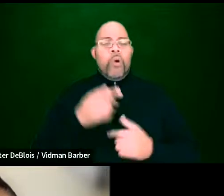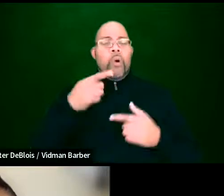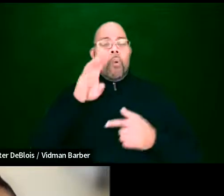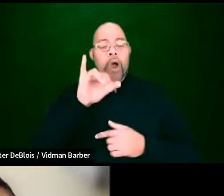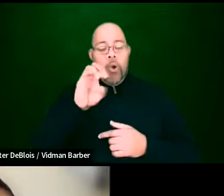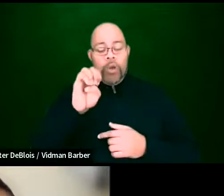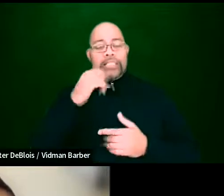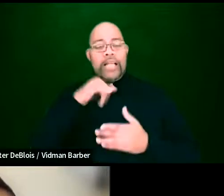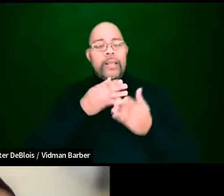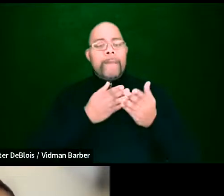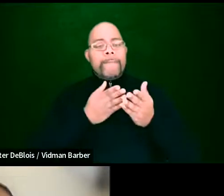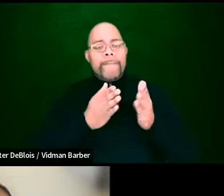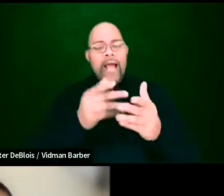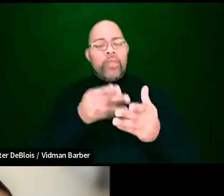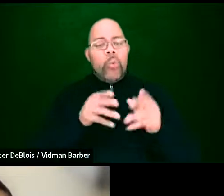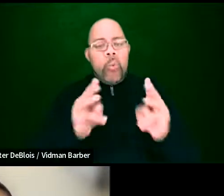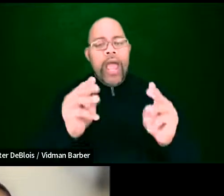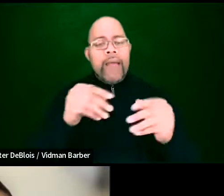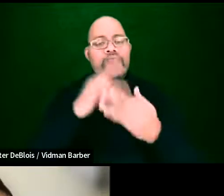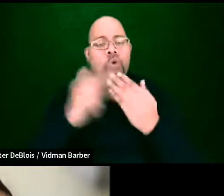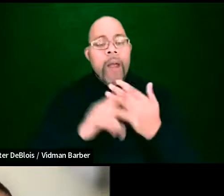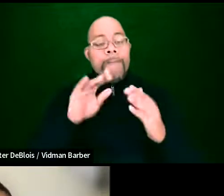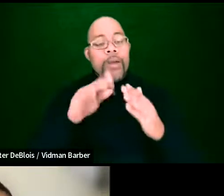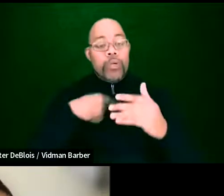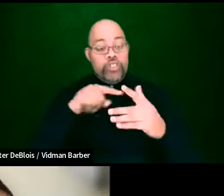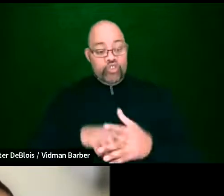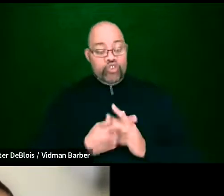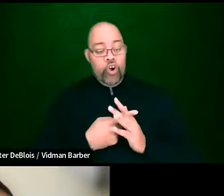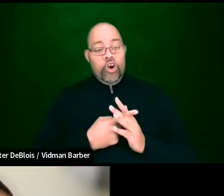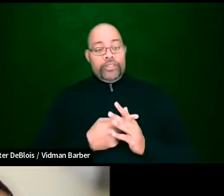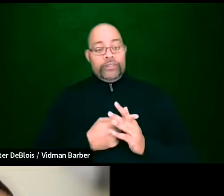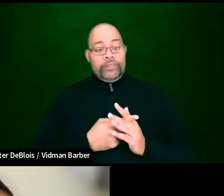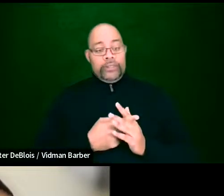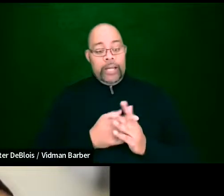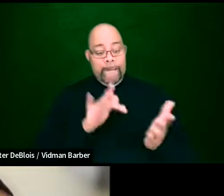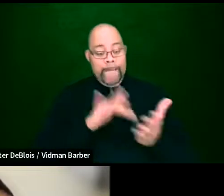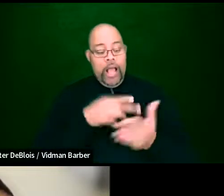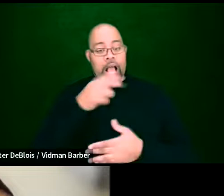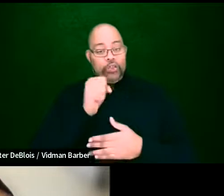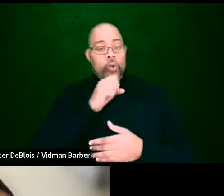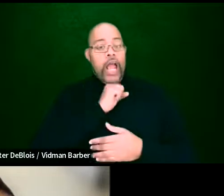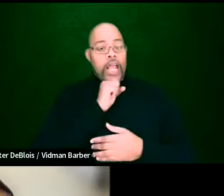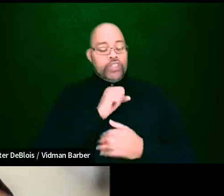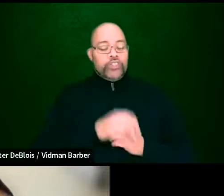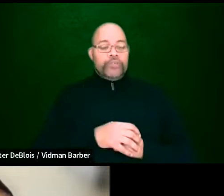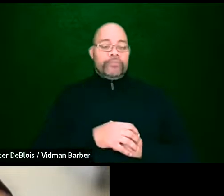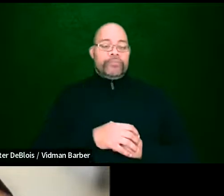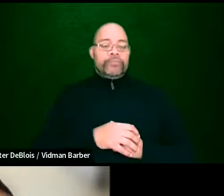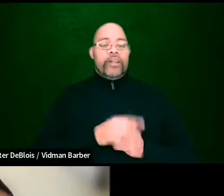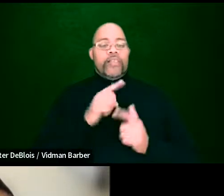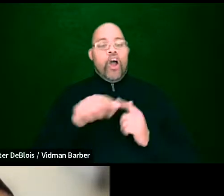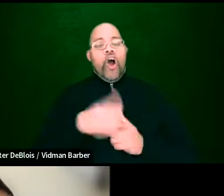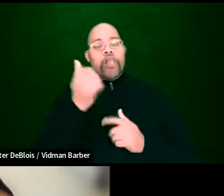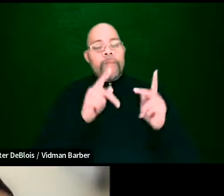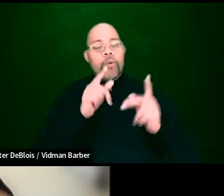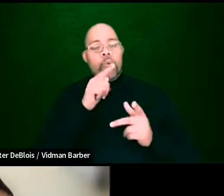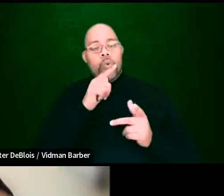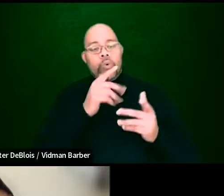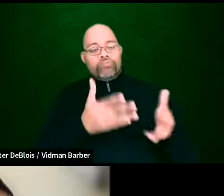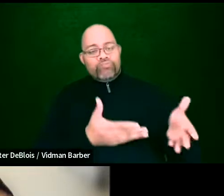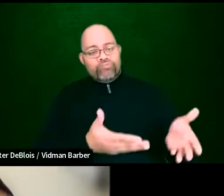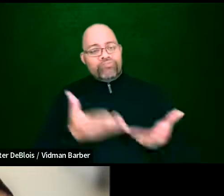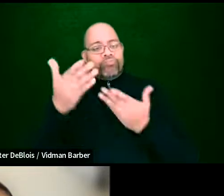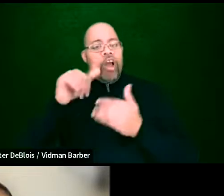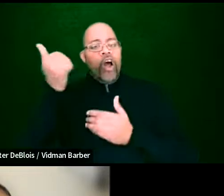a pathway program. So basically we start at the middle to high school age range. And then there are other folks that kind of take on the